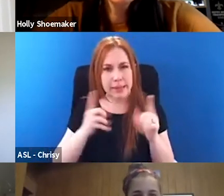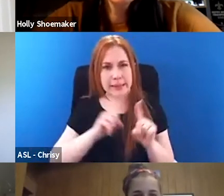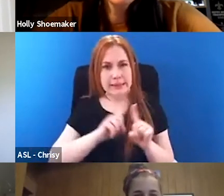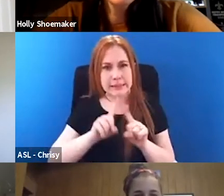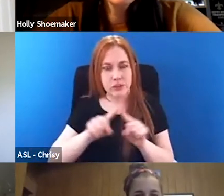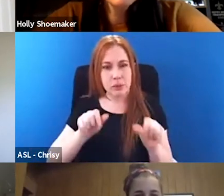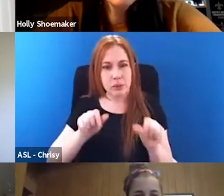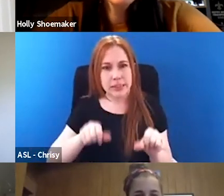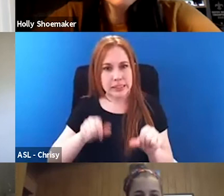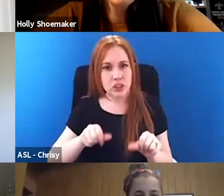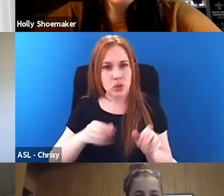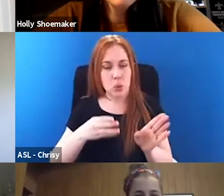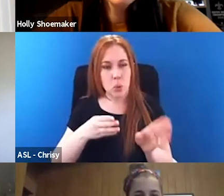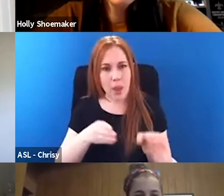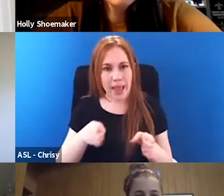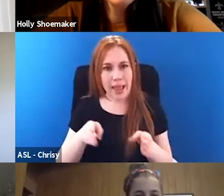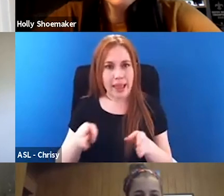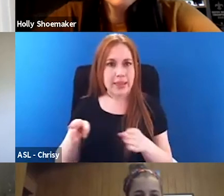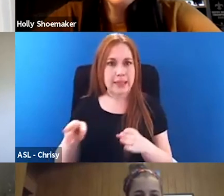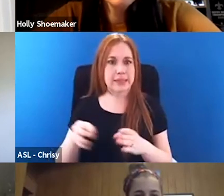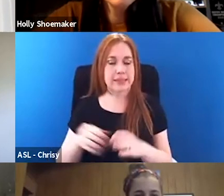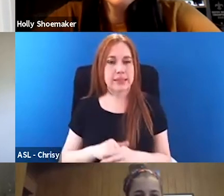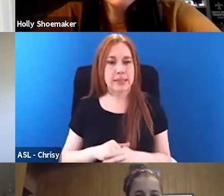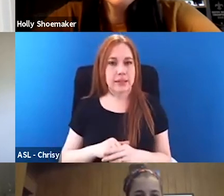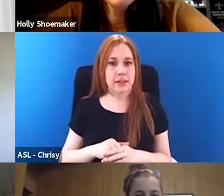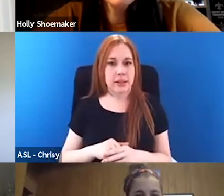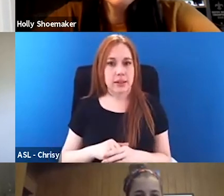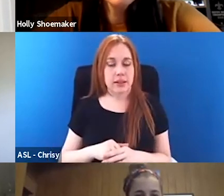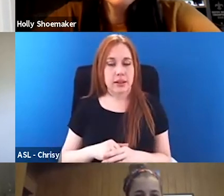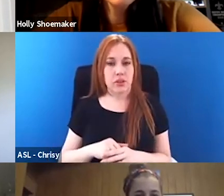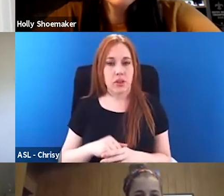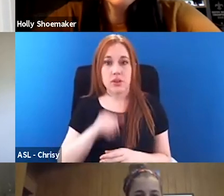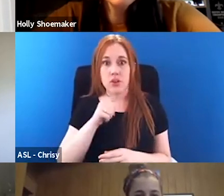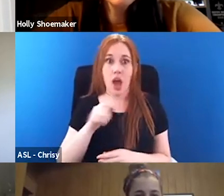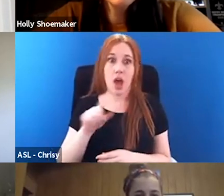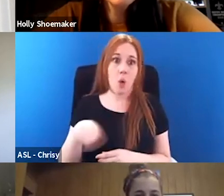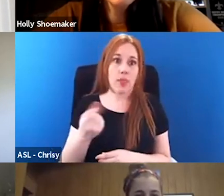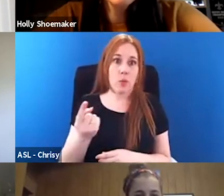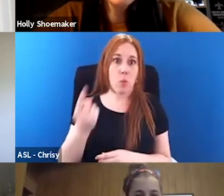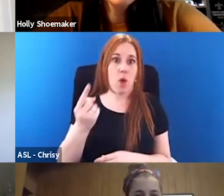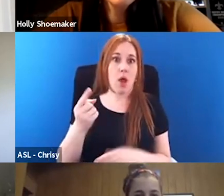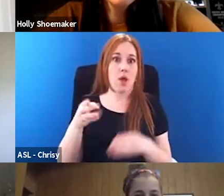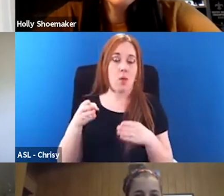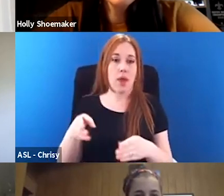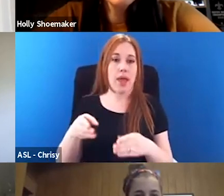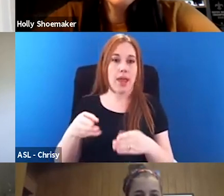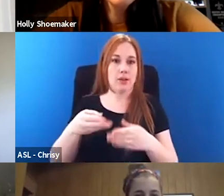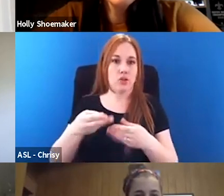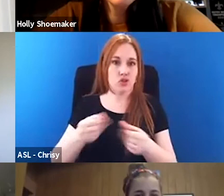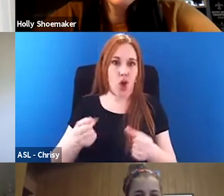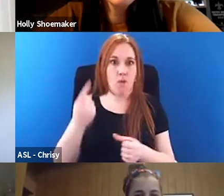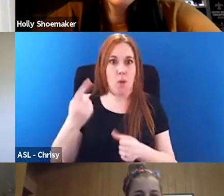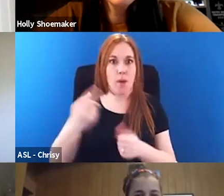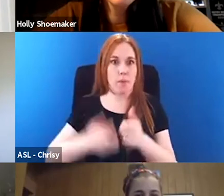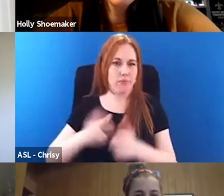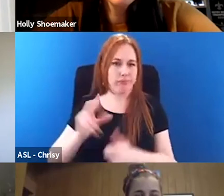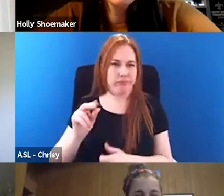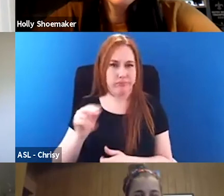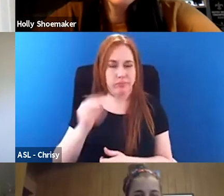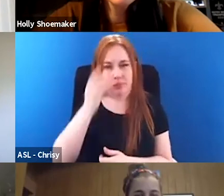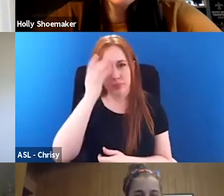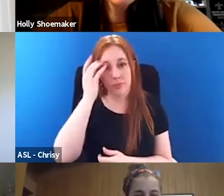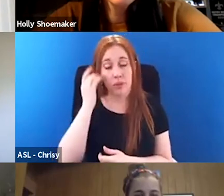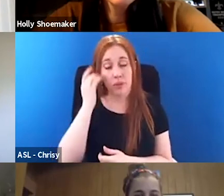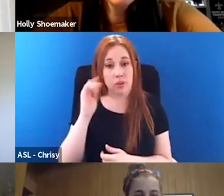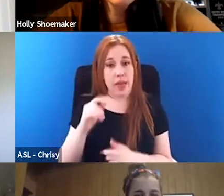potential ways in, given that there is no one way really to solve any problem. And so this has come up as a part of the conversation.